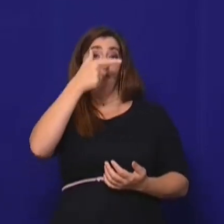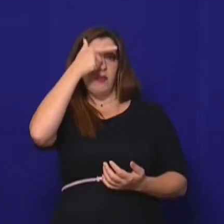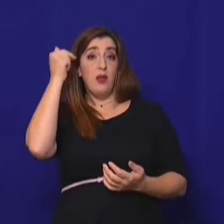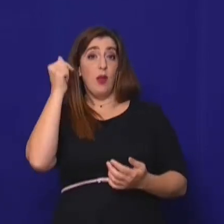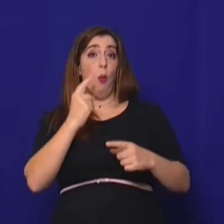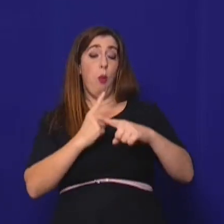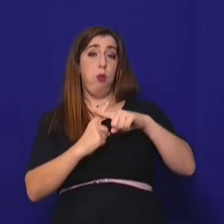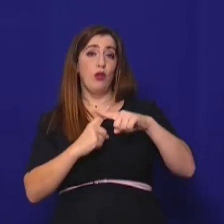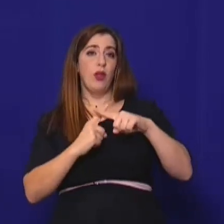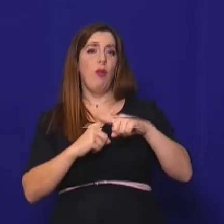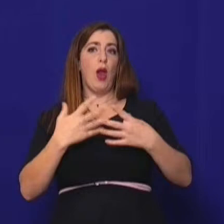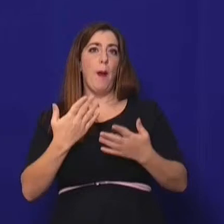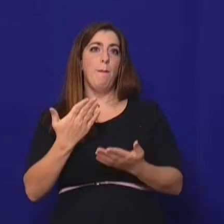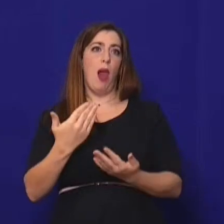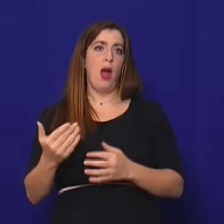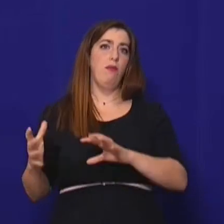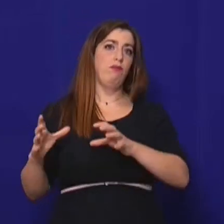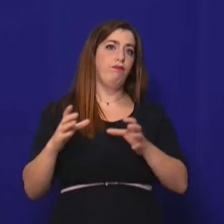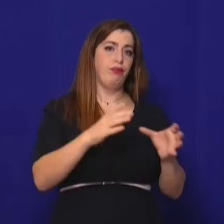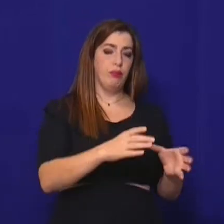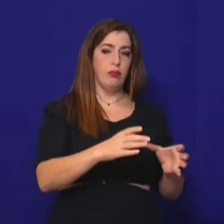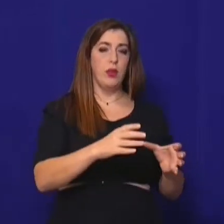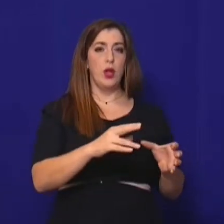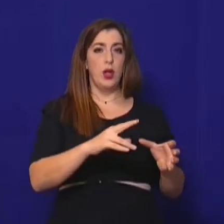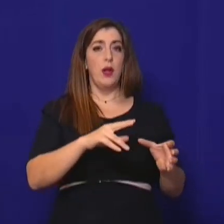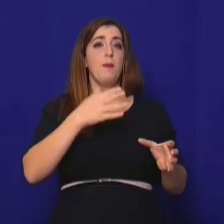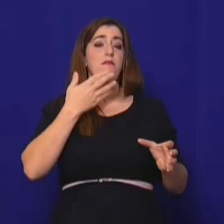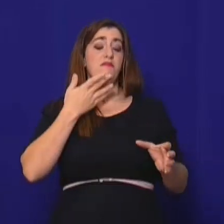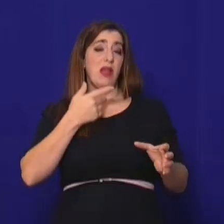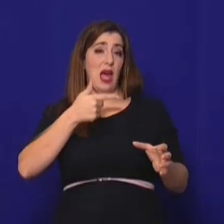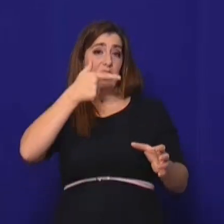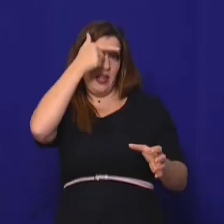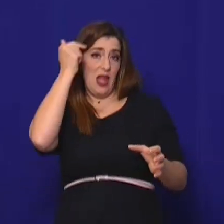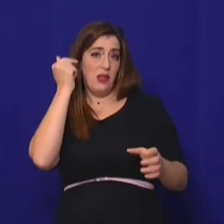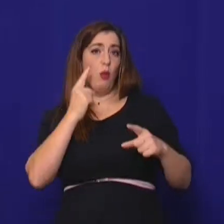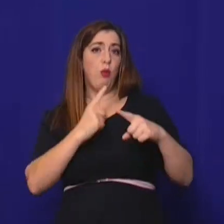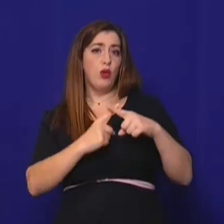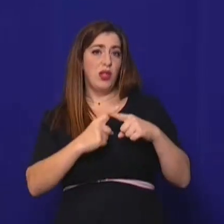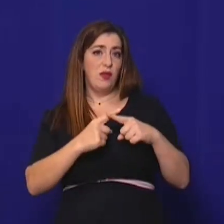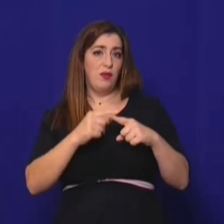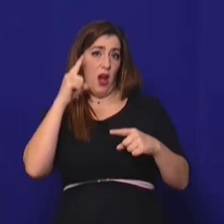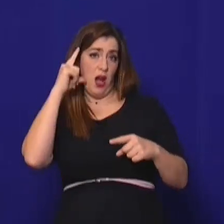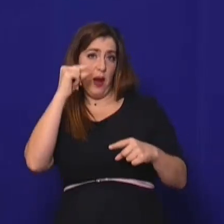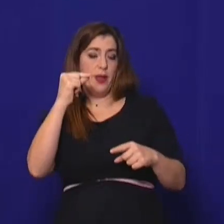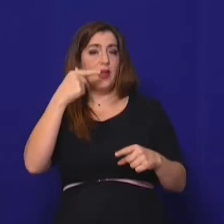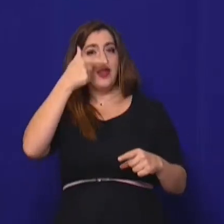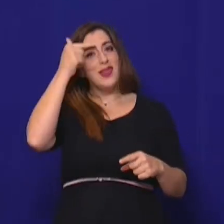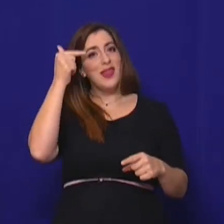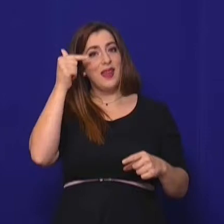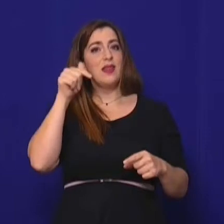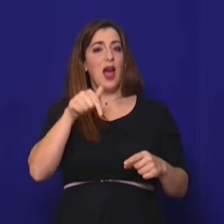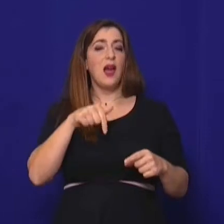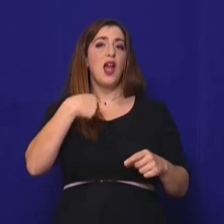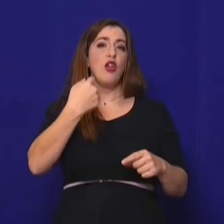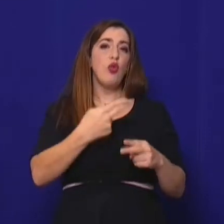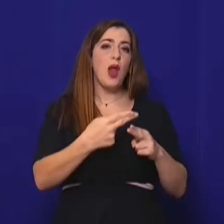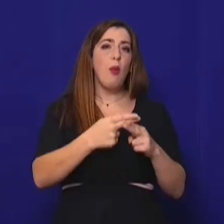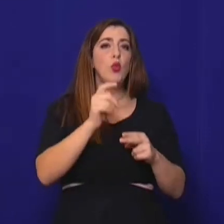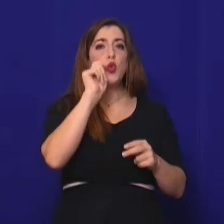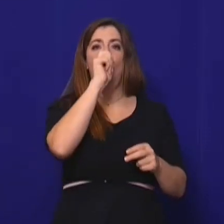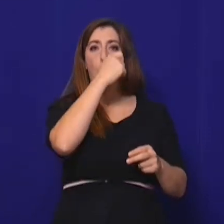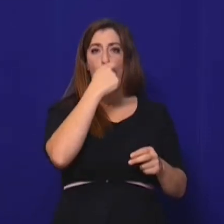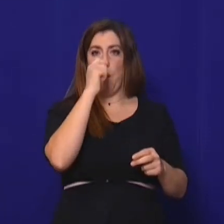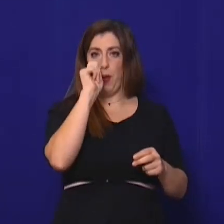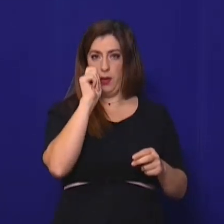hemmhekk nkun nistgħu mbagħad nirrepetuh permezz tal-PCR biex aħna nkun nistgħu nikkonfermaw dan it-test. U aħna